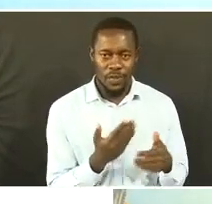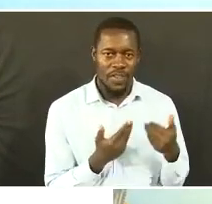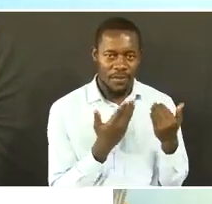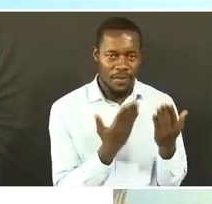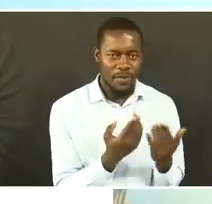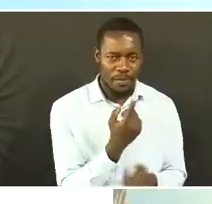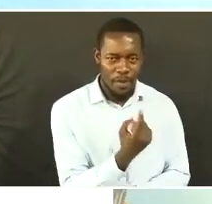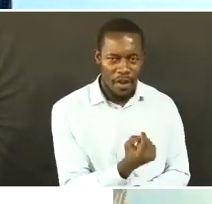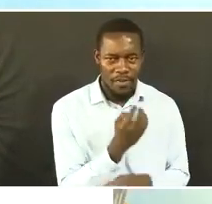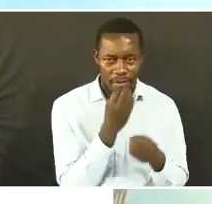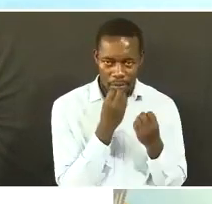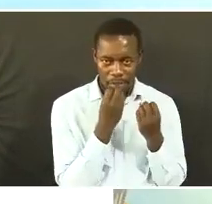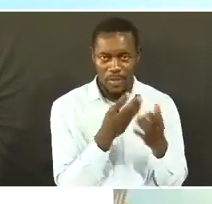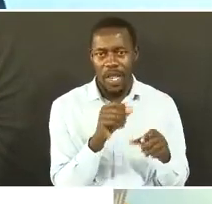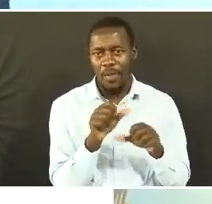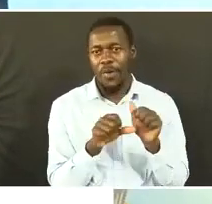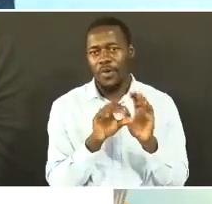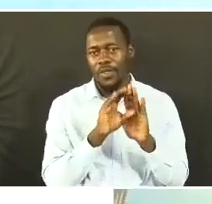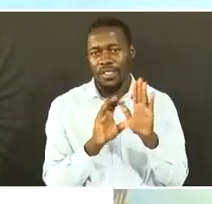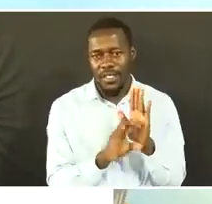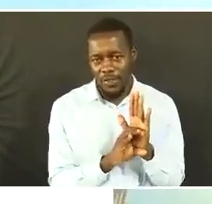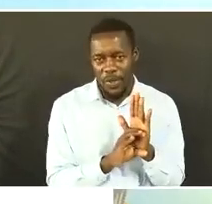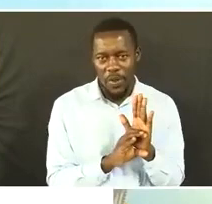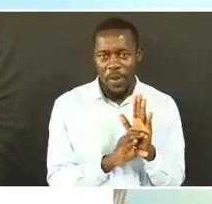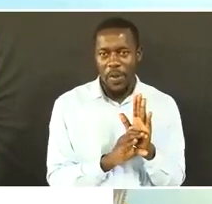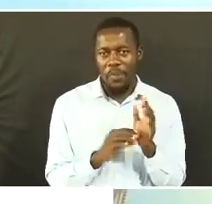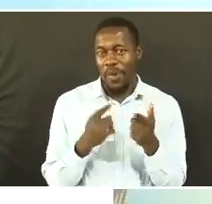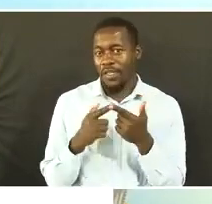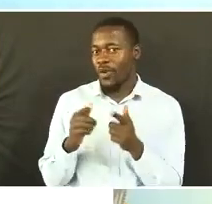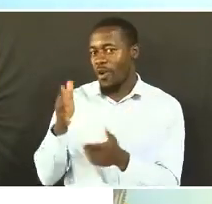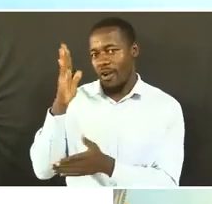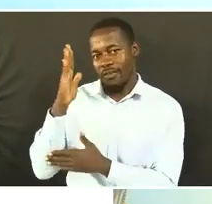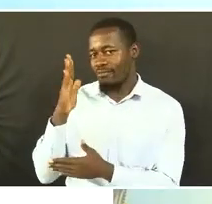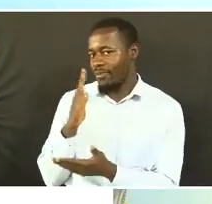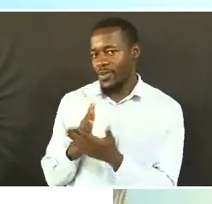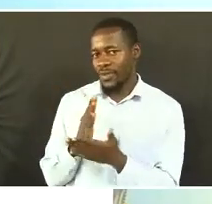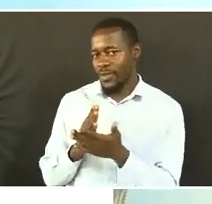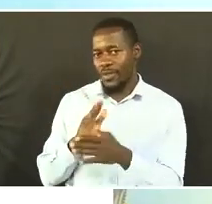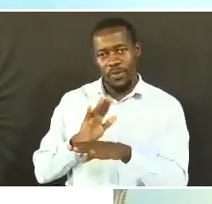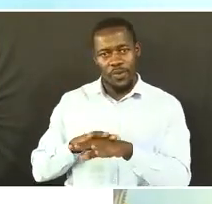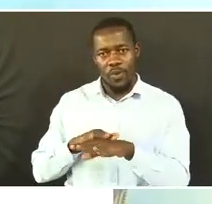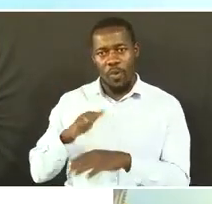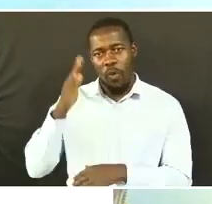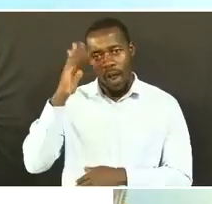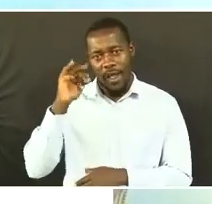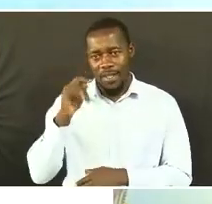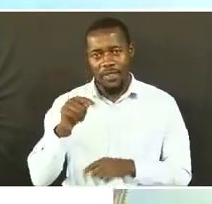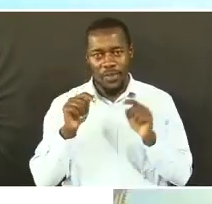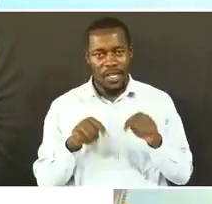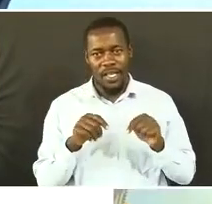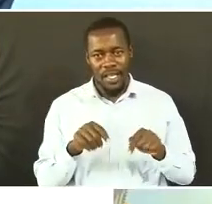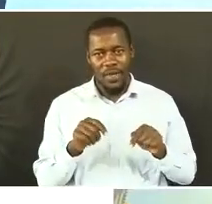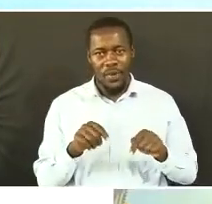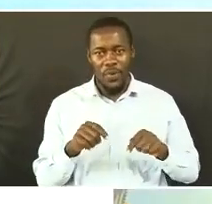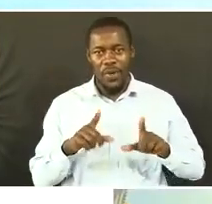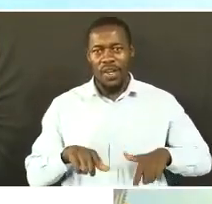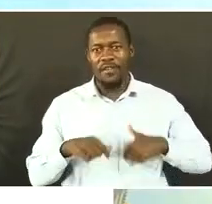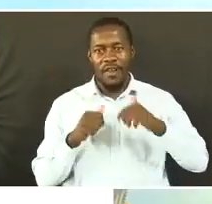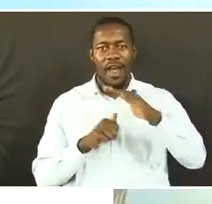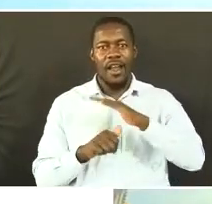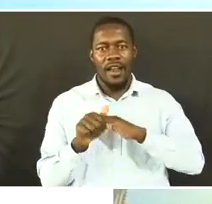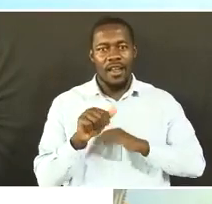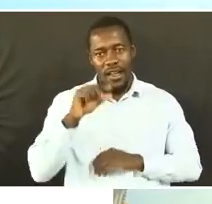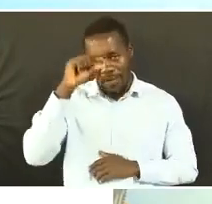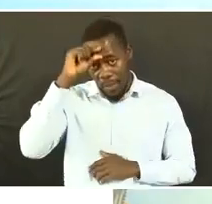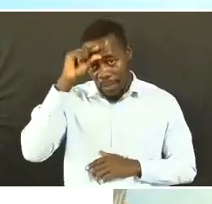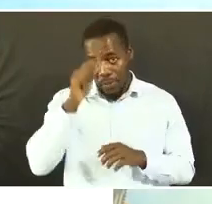gathering today is God-ordained. And we are thankful and grateful that we live under a government that is still keen to protect these rights. And while